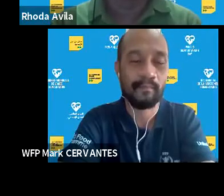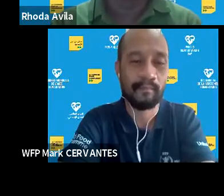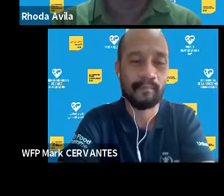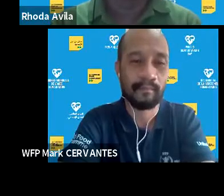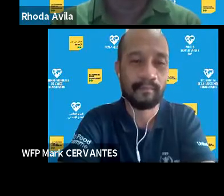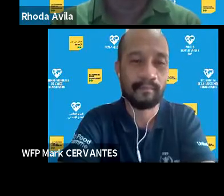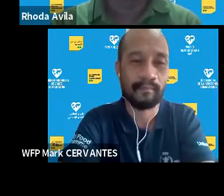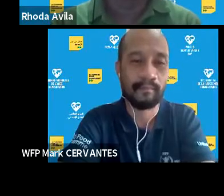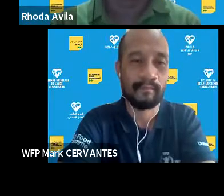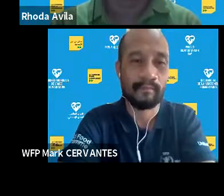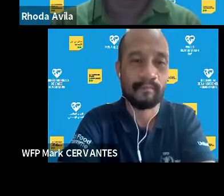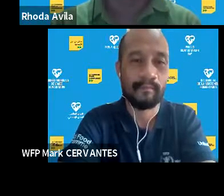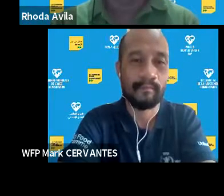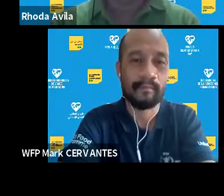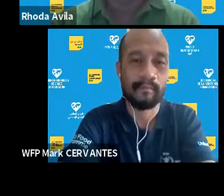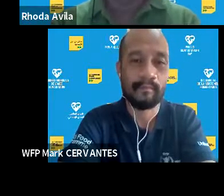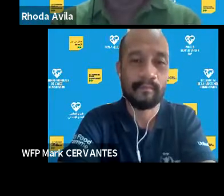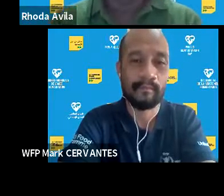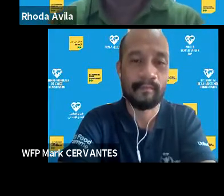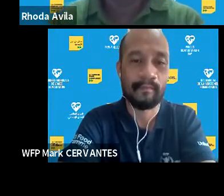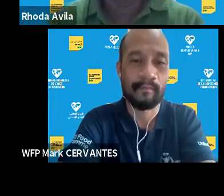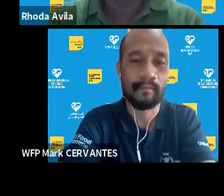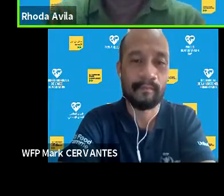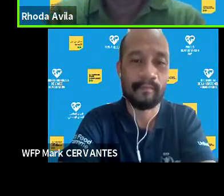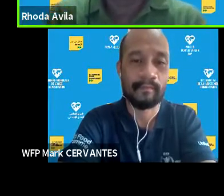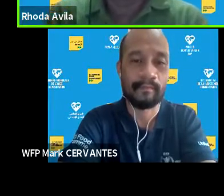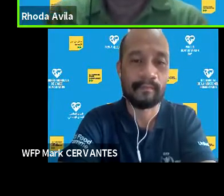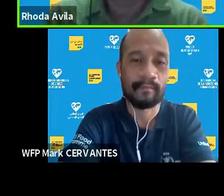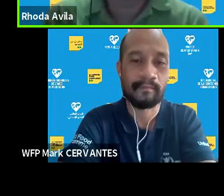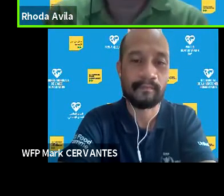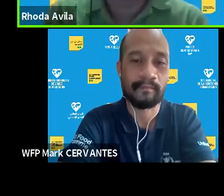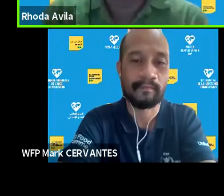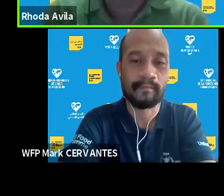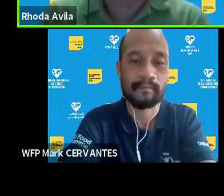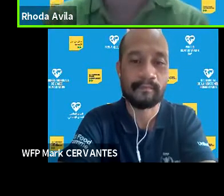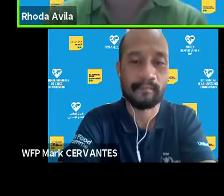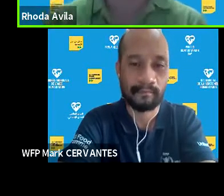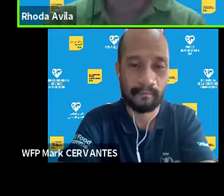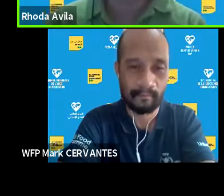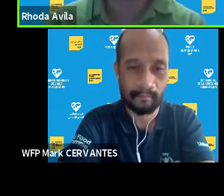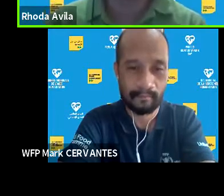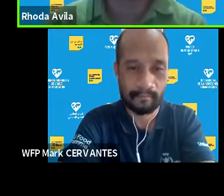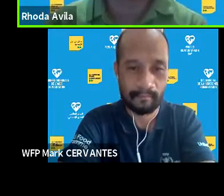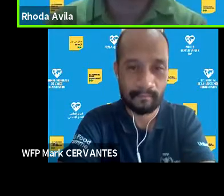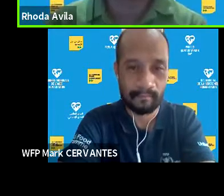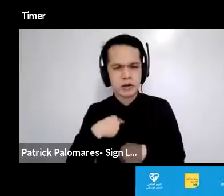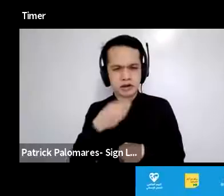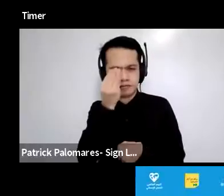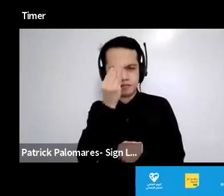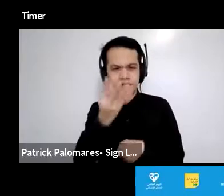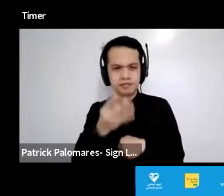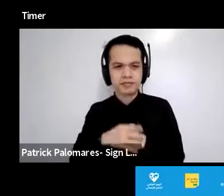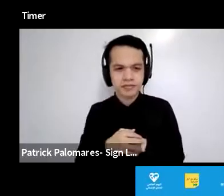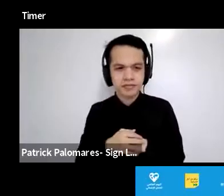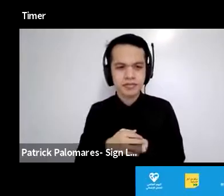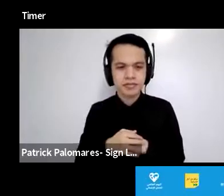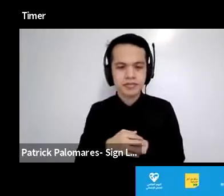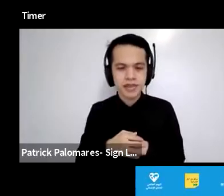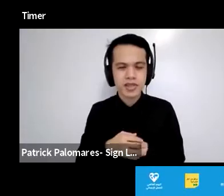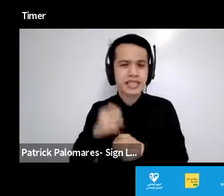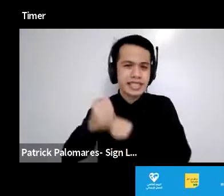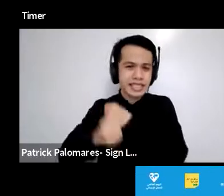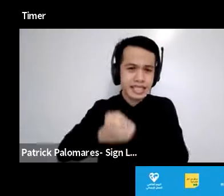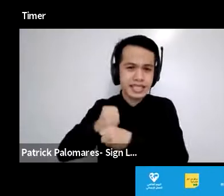Thank you, Elaine. Rhoda. Thank you, Atom. Let me start by saying that indeed every year the